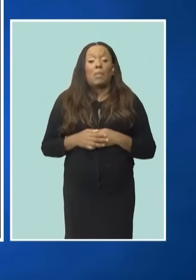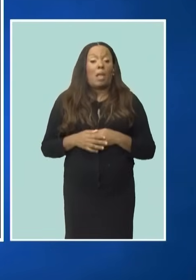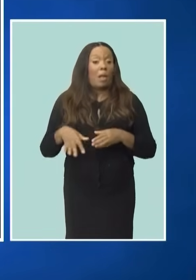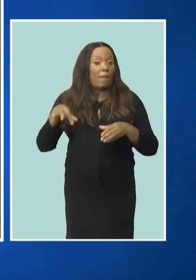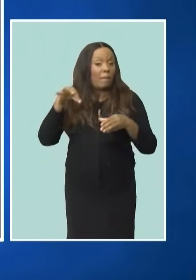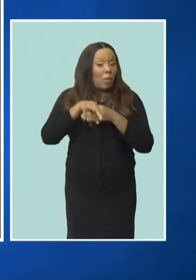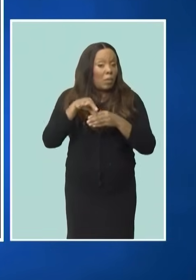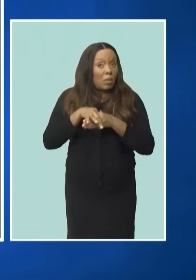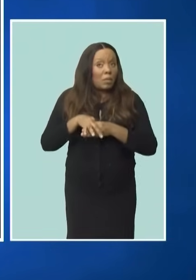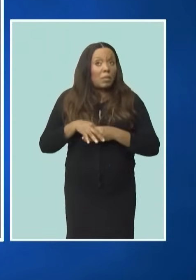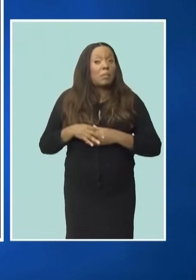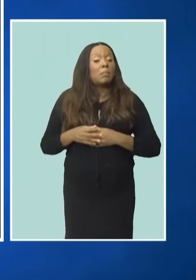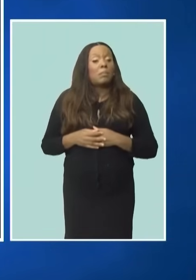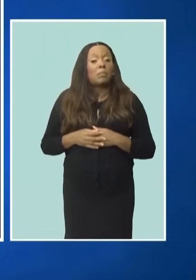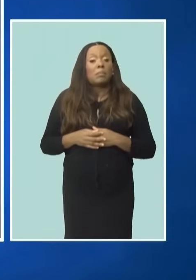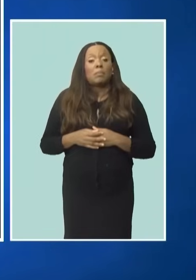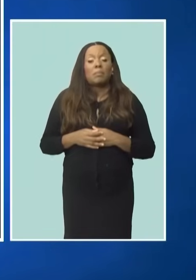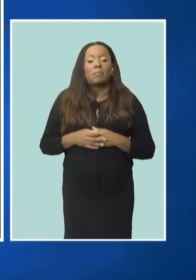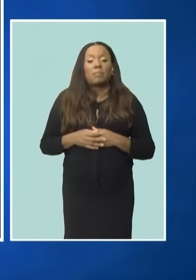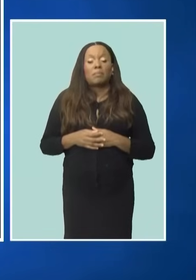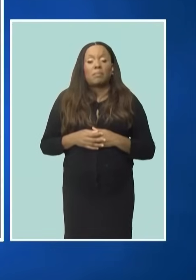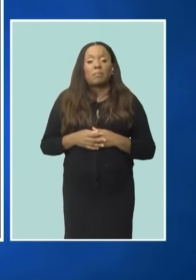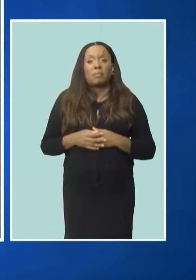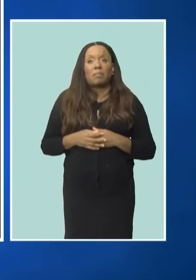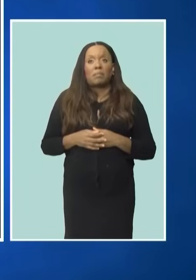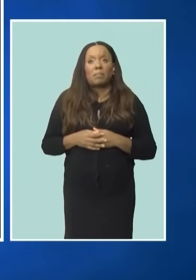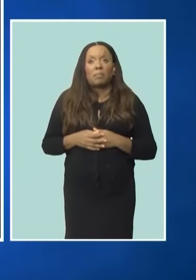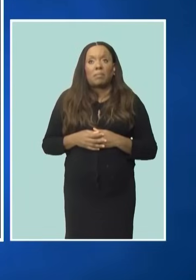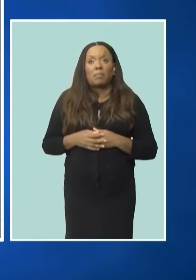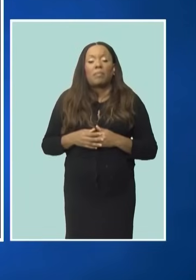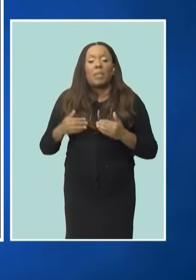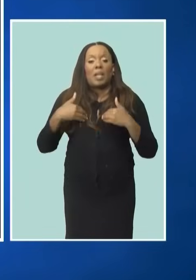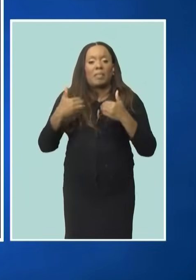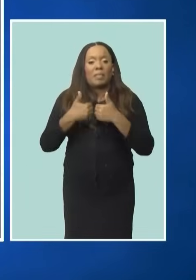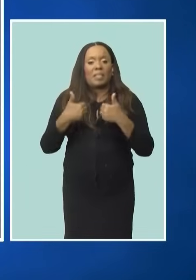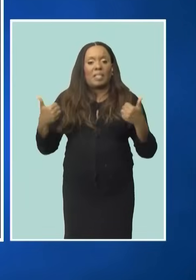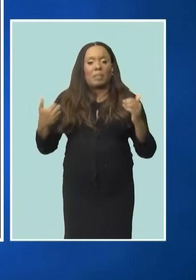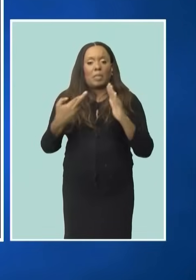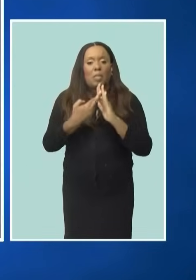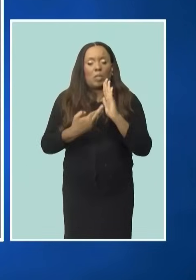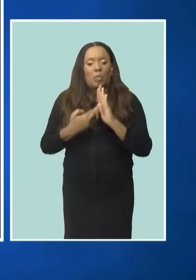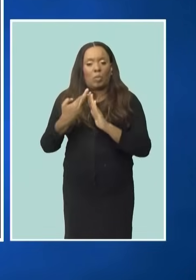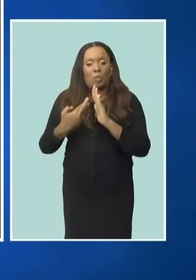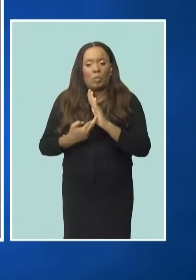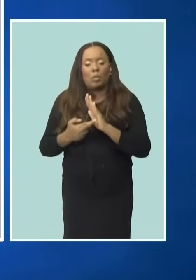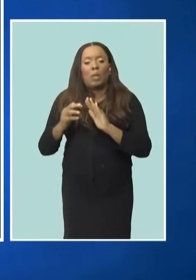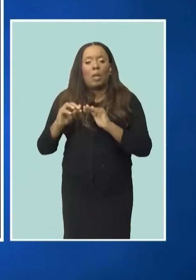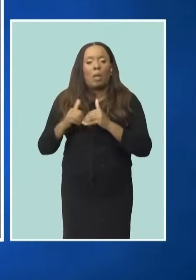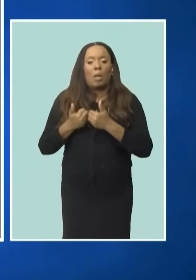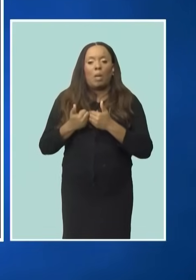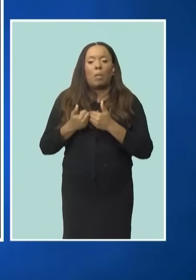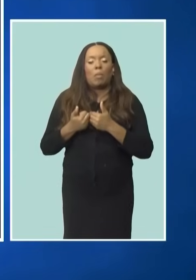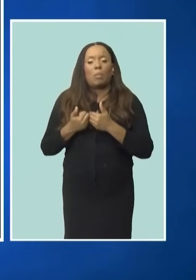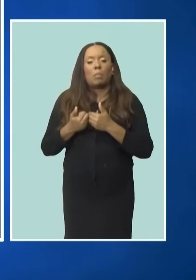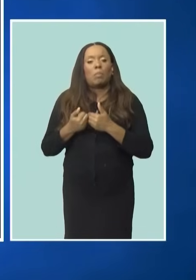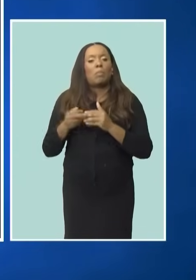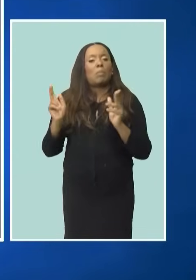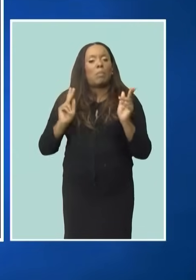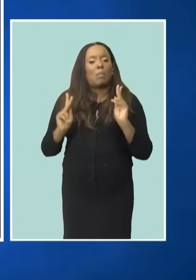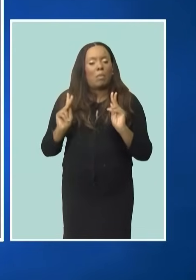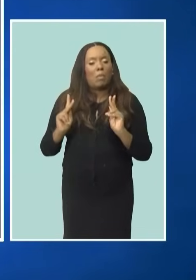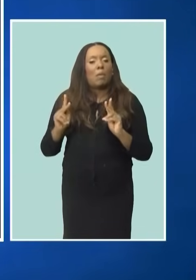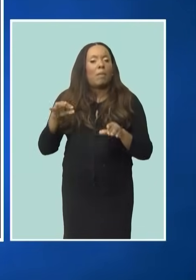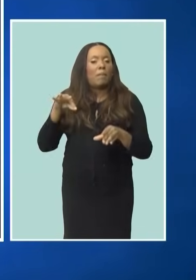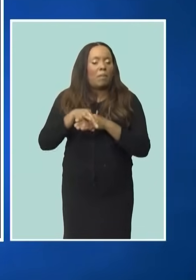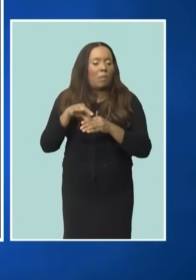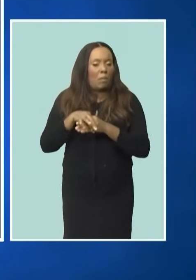well, I think we have separate rules and regulations for how a person qualifies to be a voter